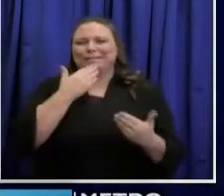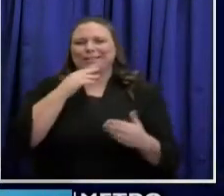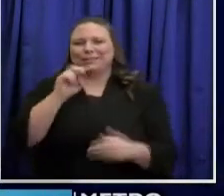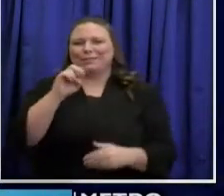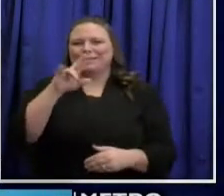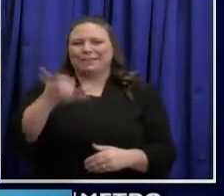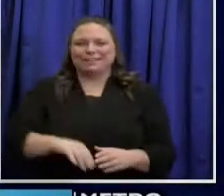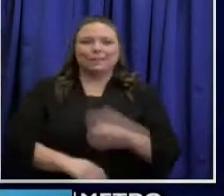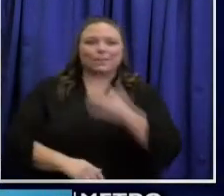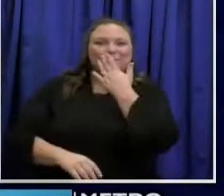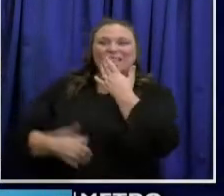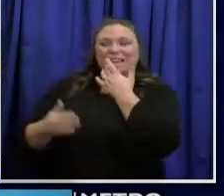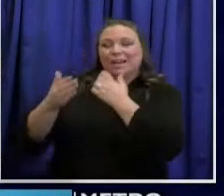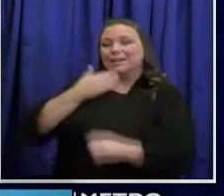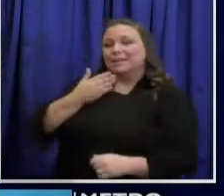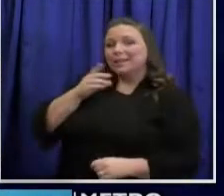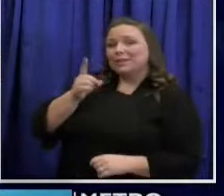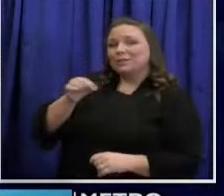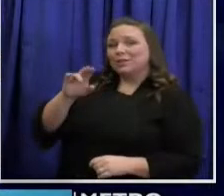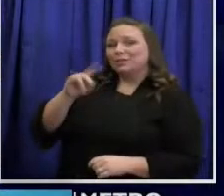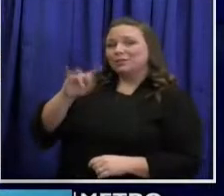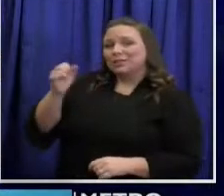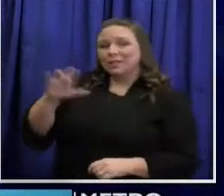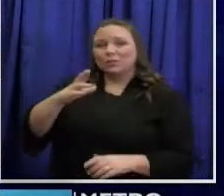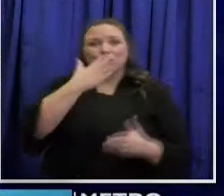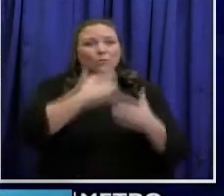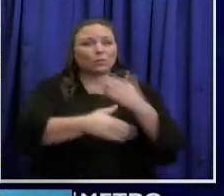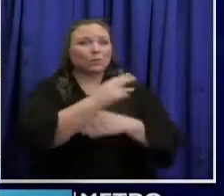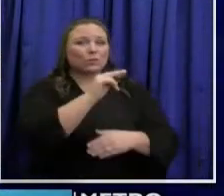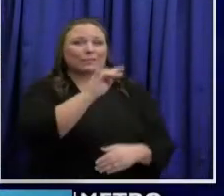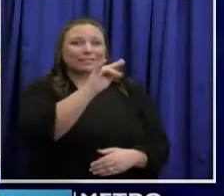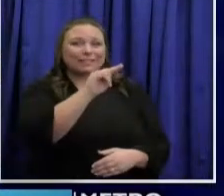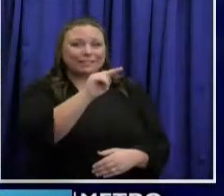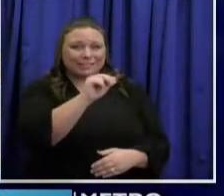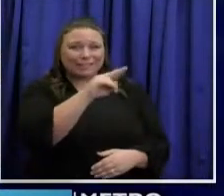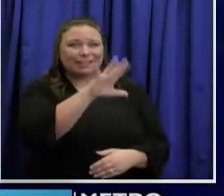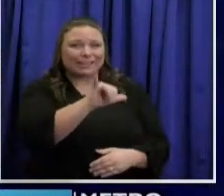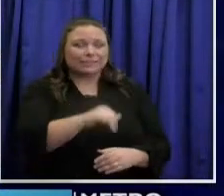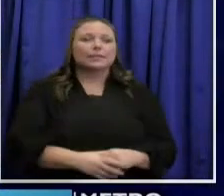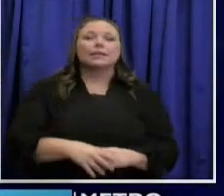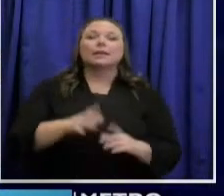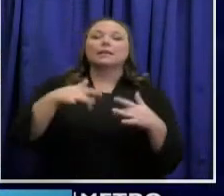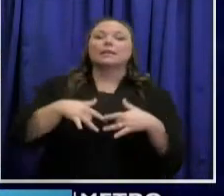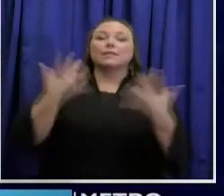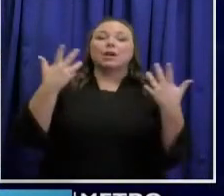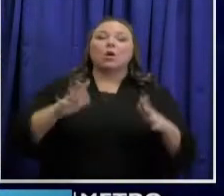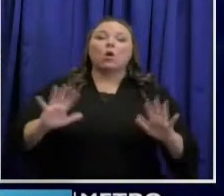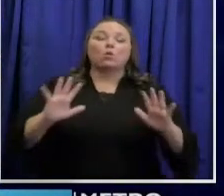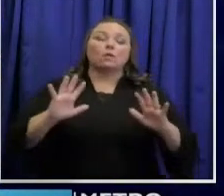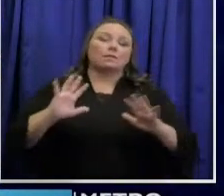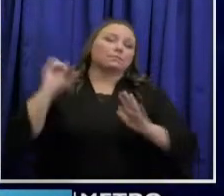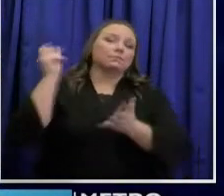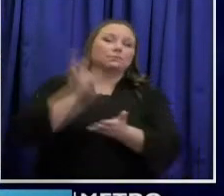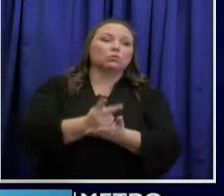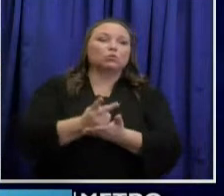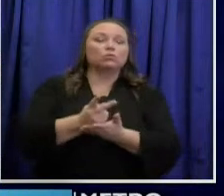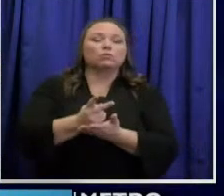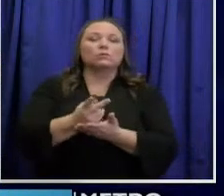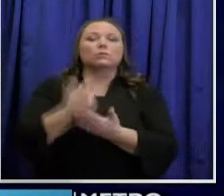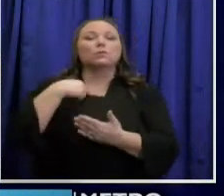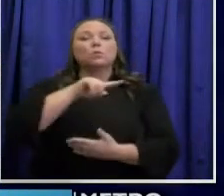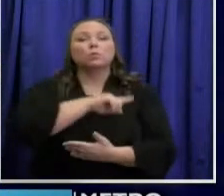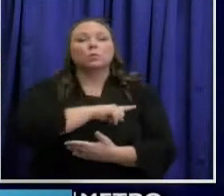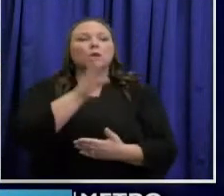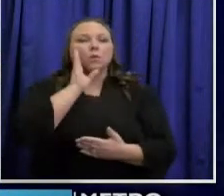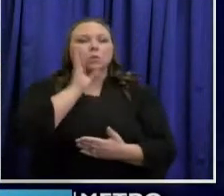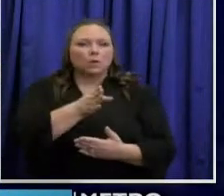Nancy. Thank you, Dr. Jahangir, and good morning, Nancy. Yeah, of the events that are already approved, we are certainly